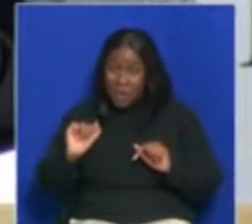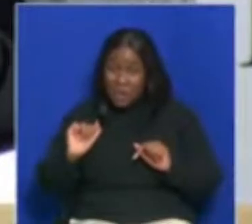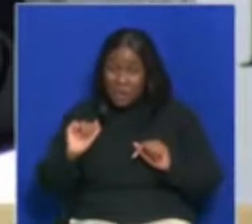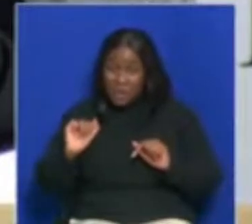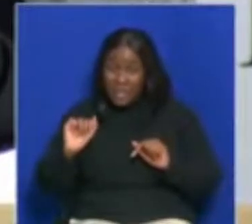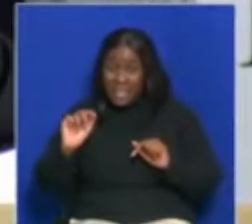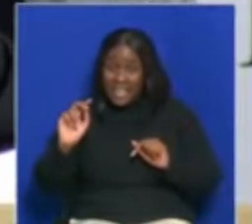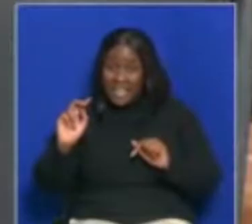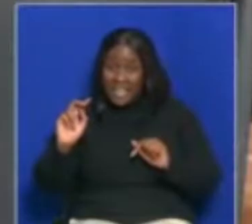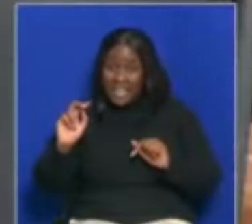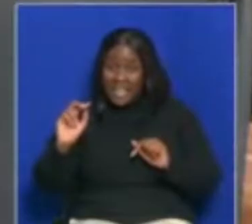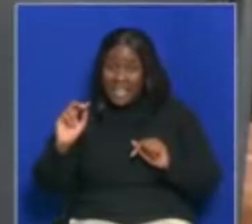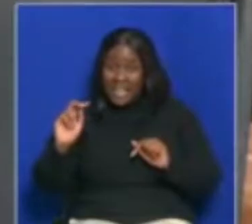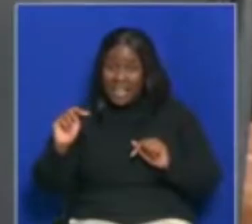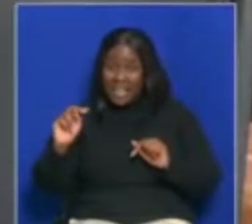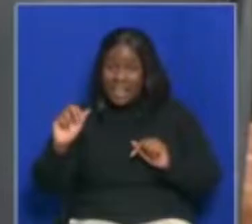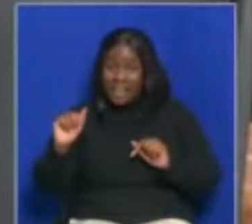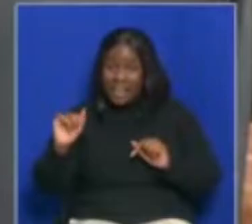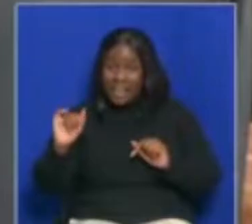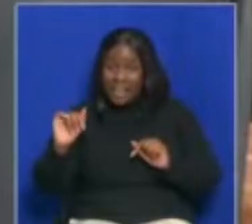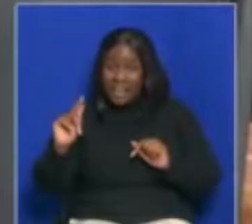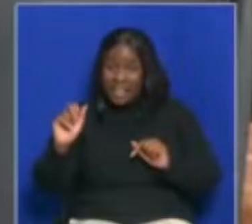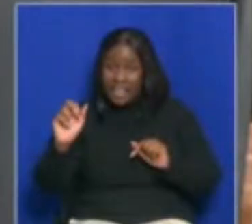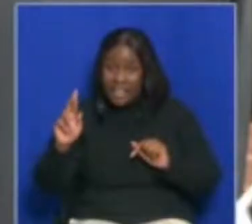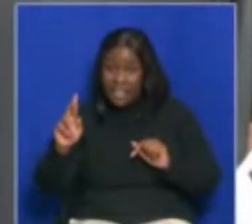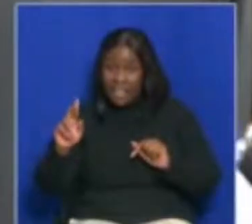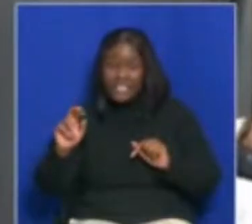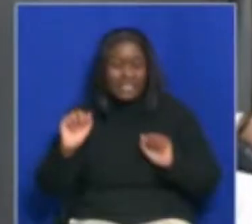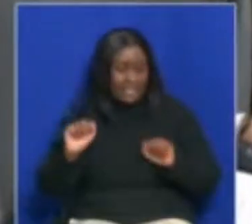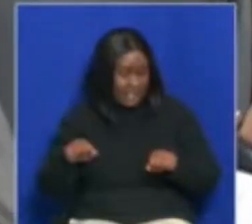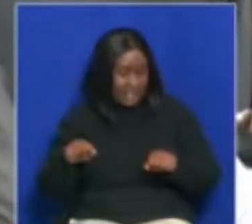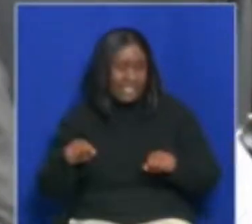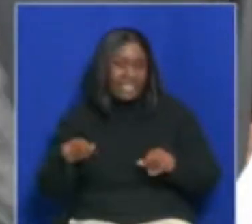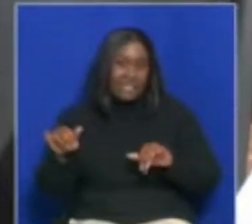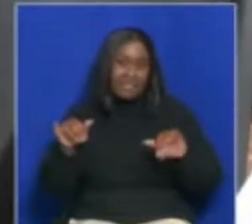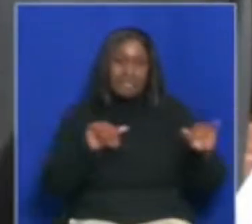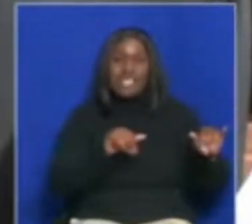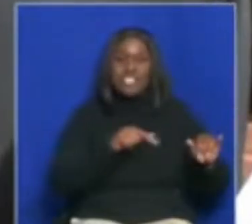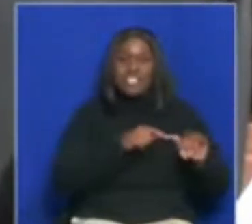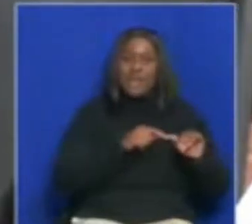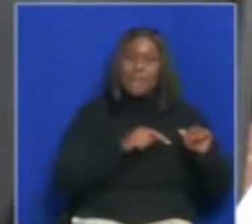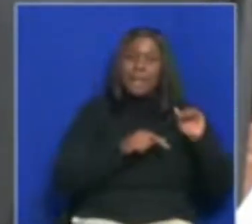correct. The address that we just saw on the Yes. bank statement? Yeah.